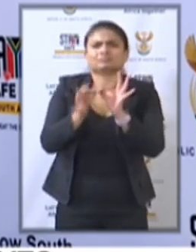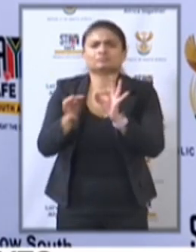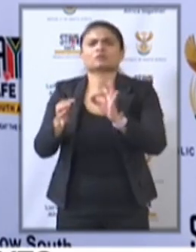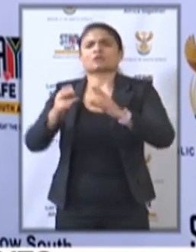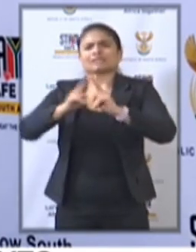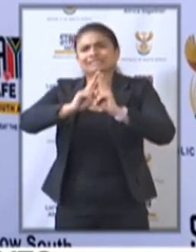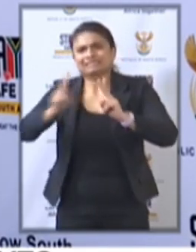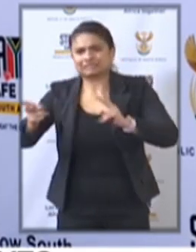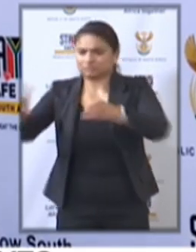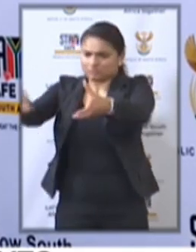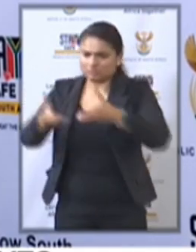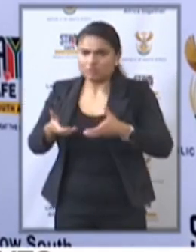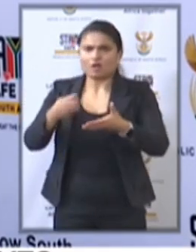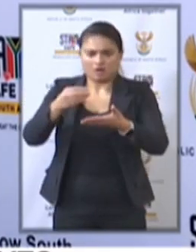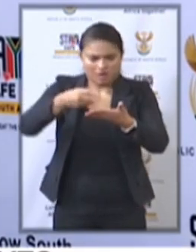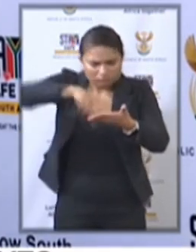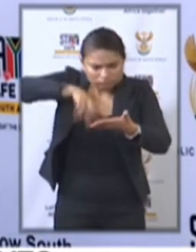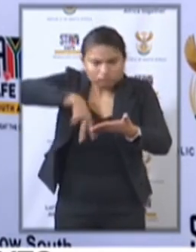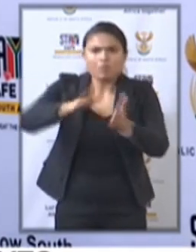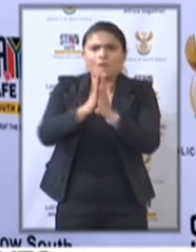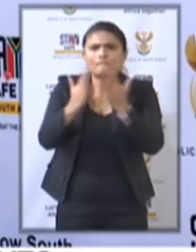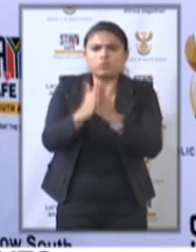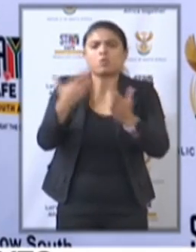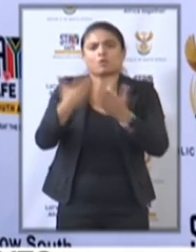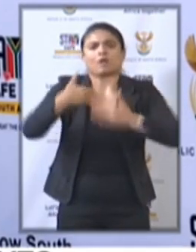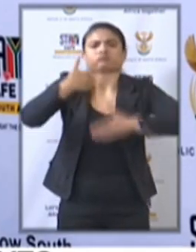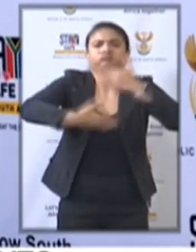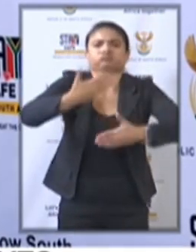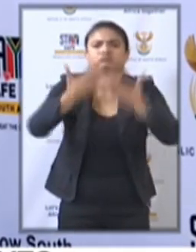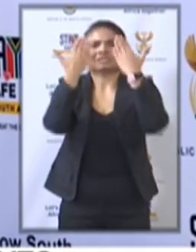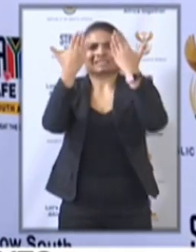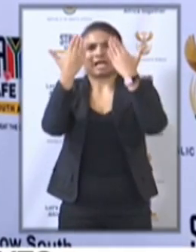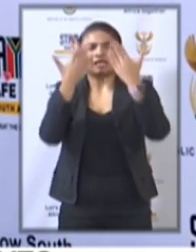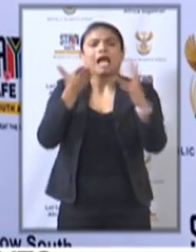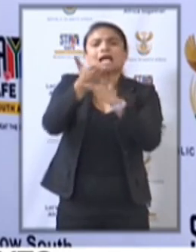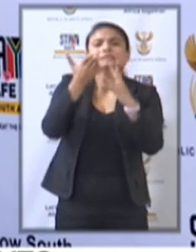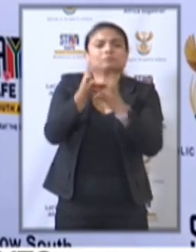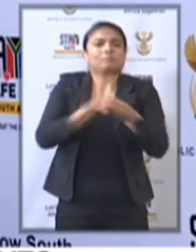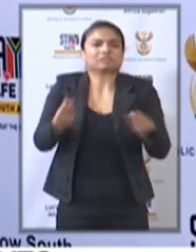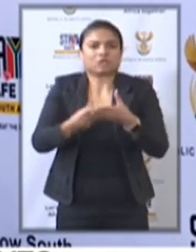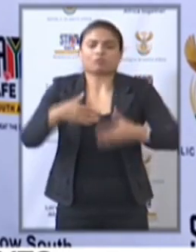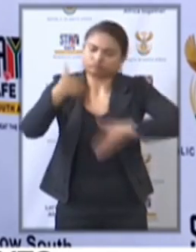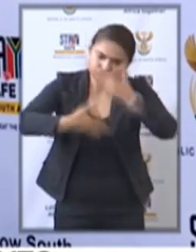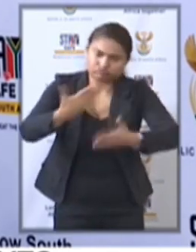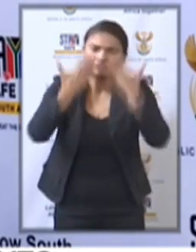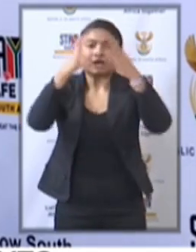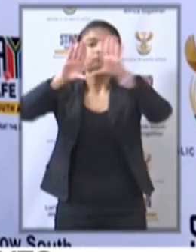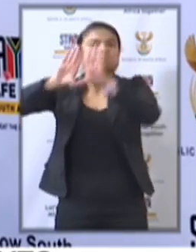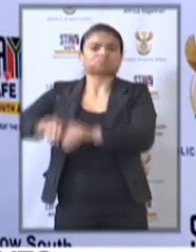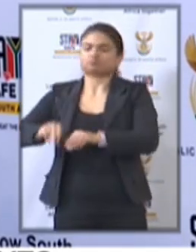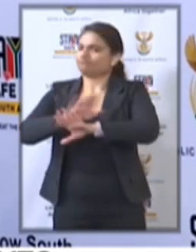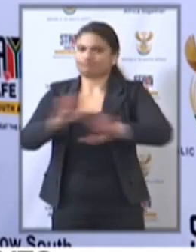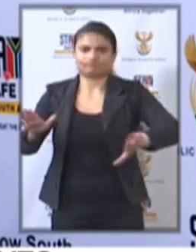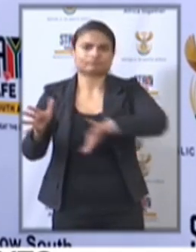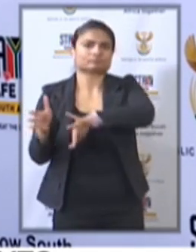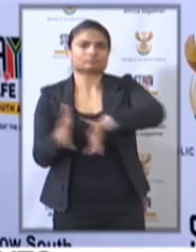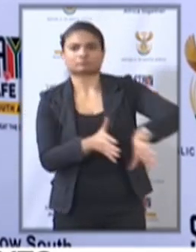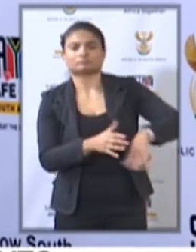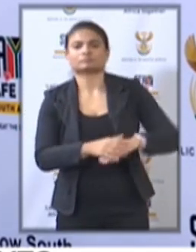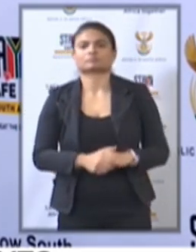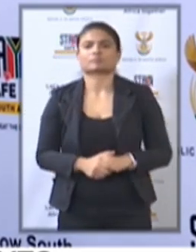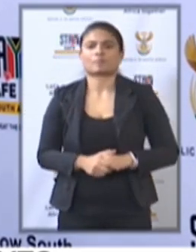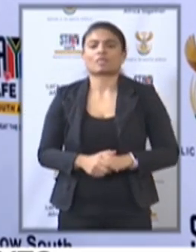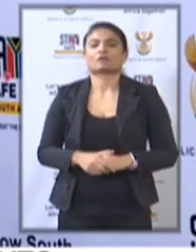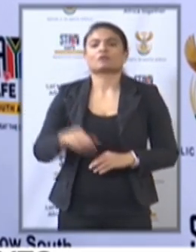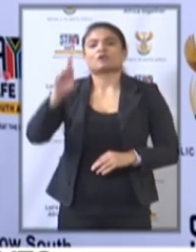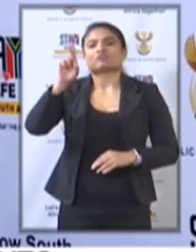other ways of accessing materials. On TVET colleges, for the technical and